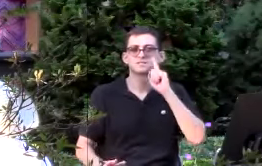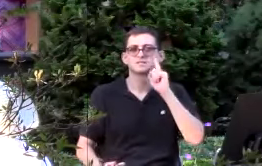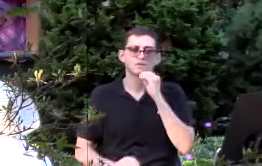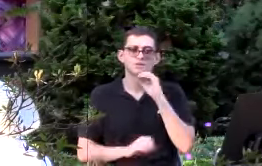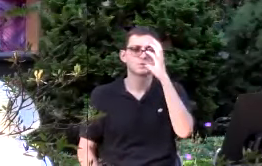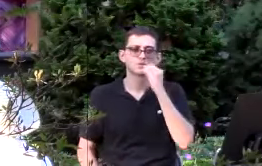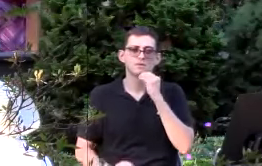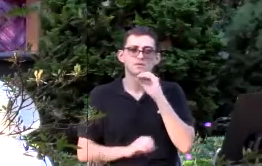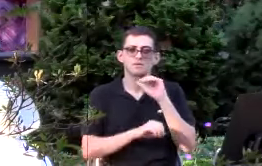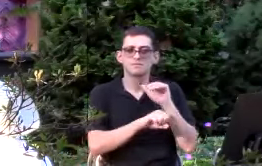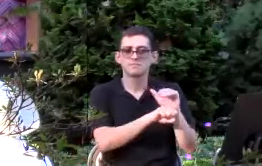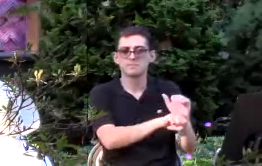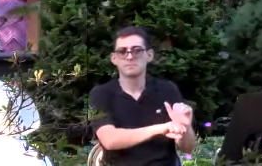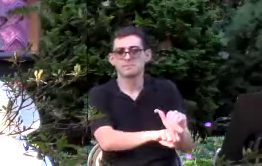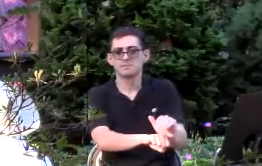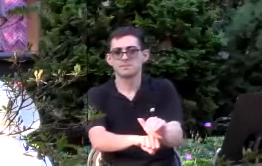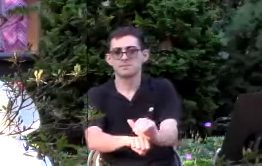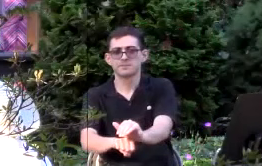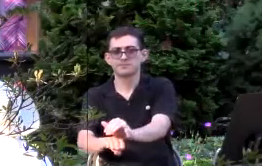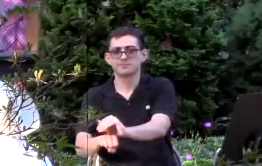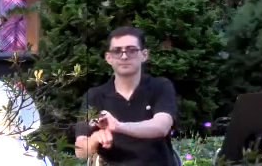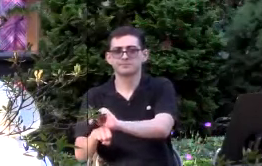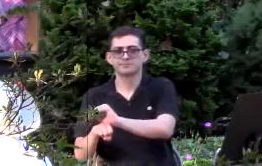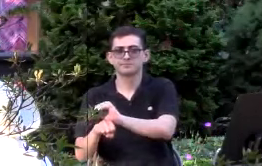leshalom, v'chol mideinu